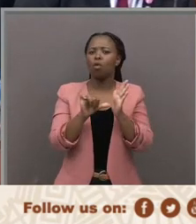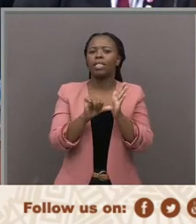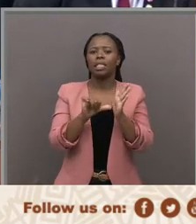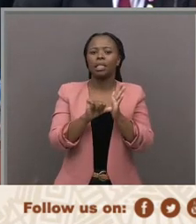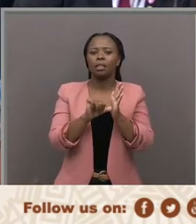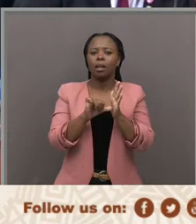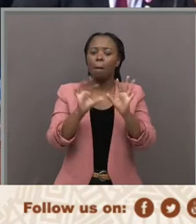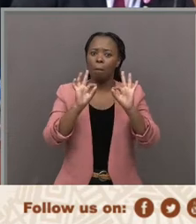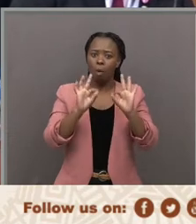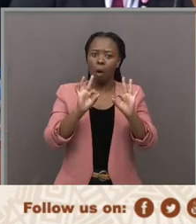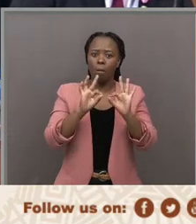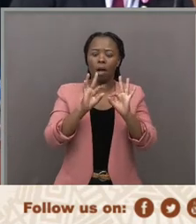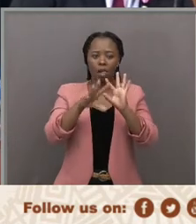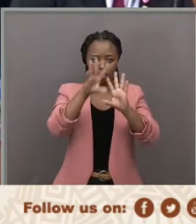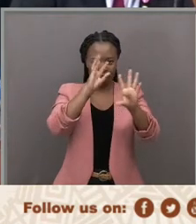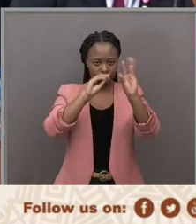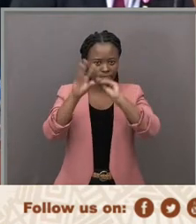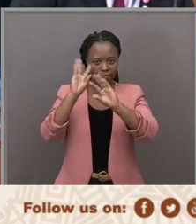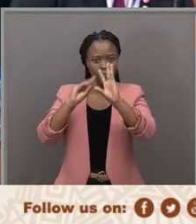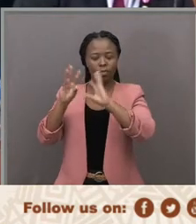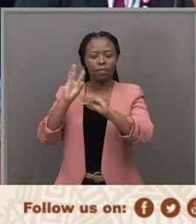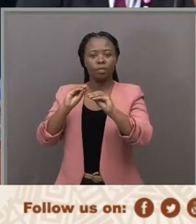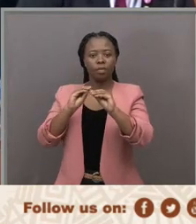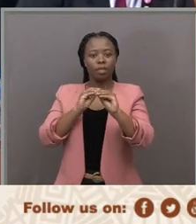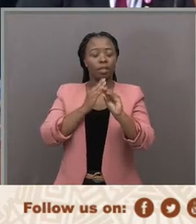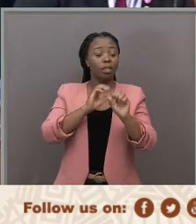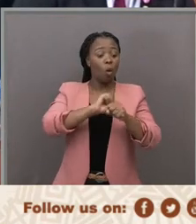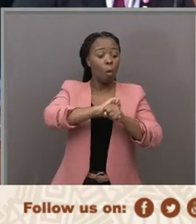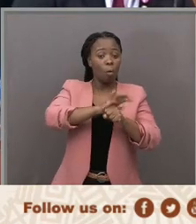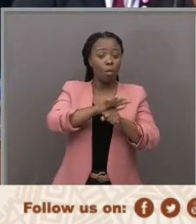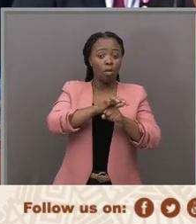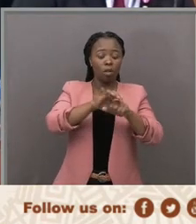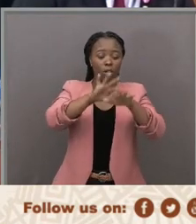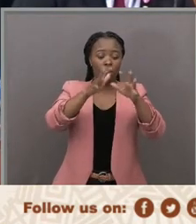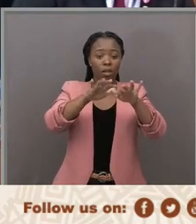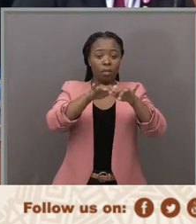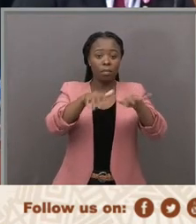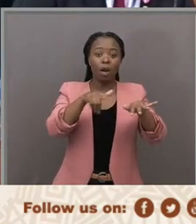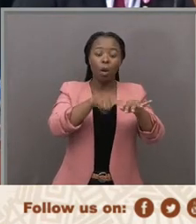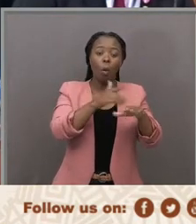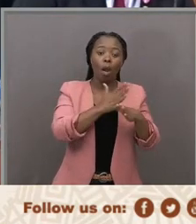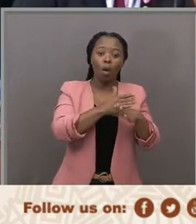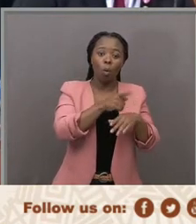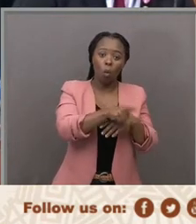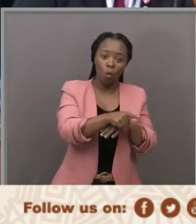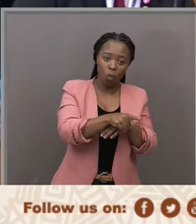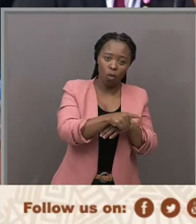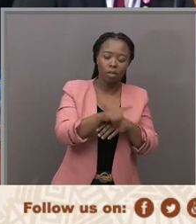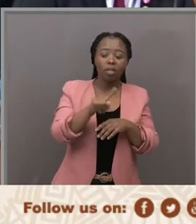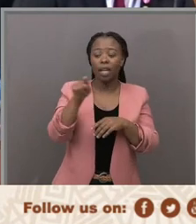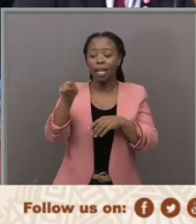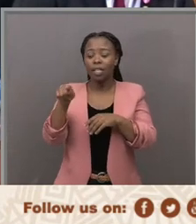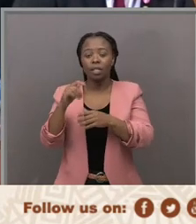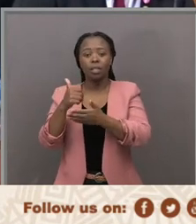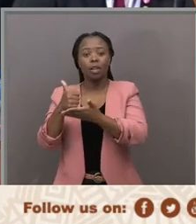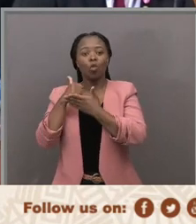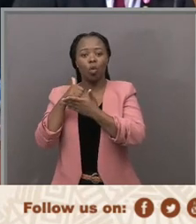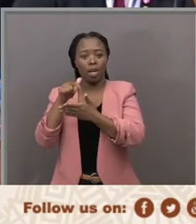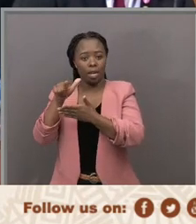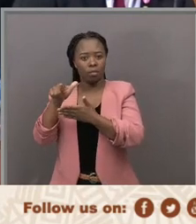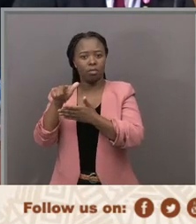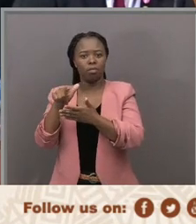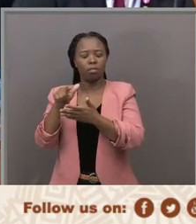proper lessons from what worked during this pandemic, including in helping us to offer